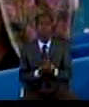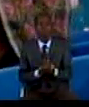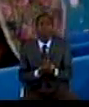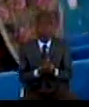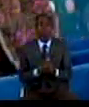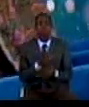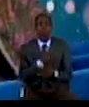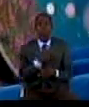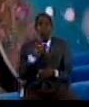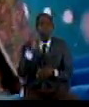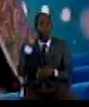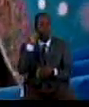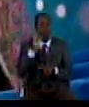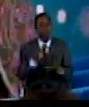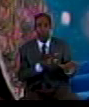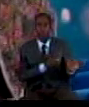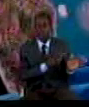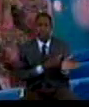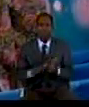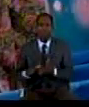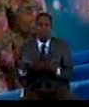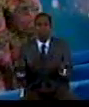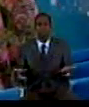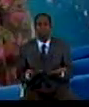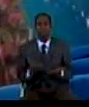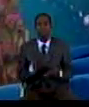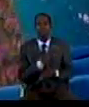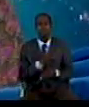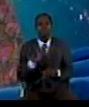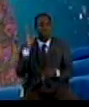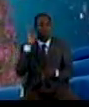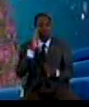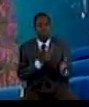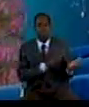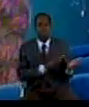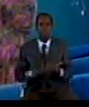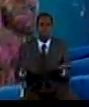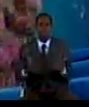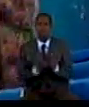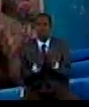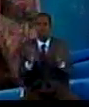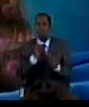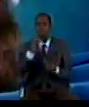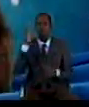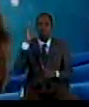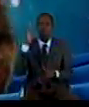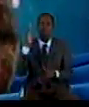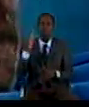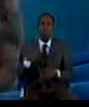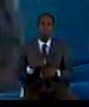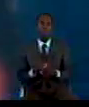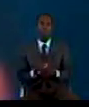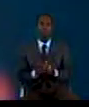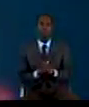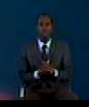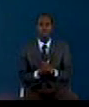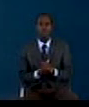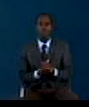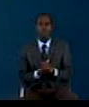nobody is going to live here. Nobody will live here without a testimony.